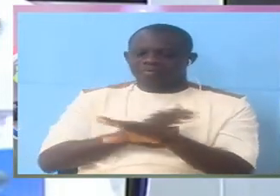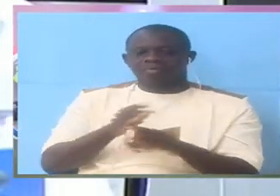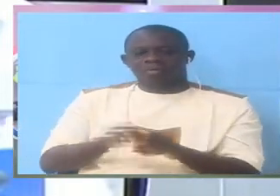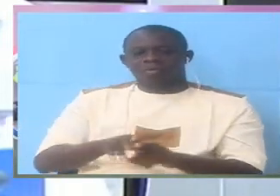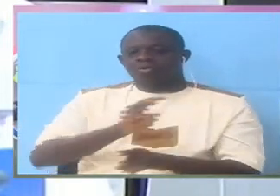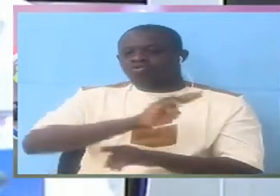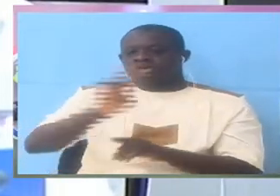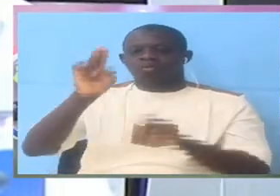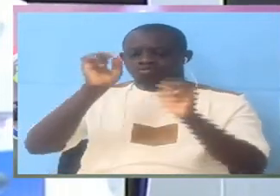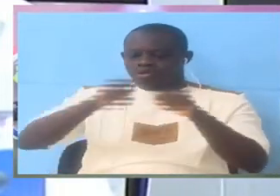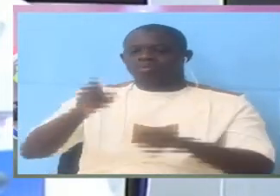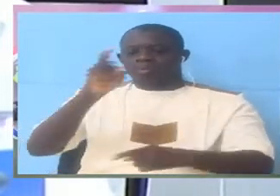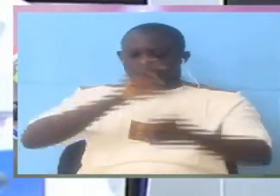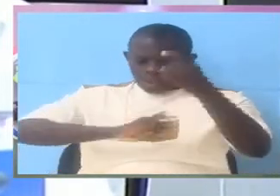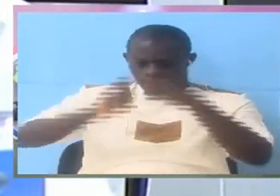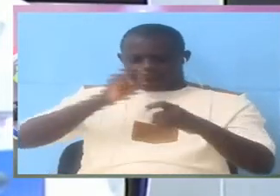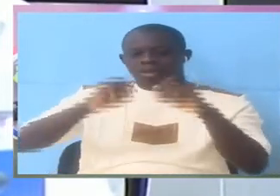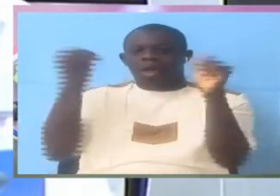should not happen again. It's